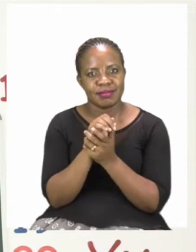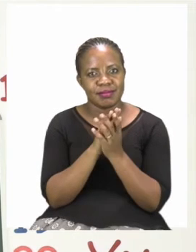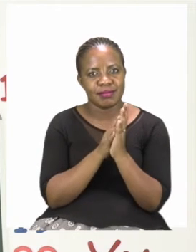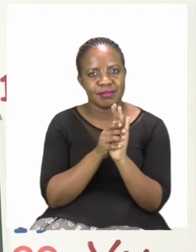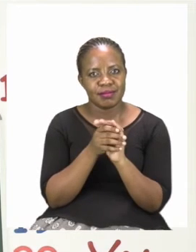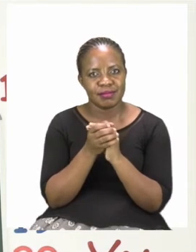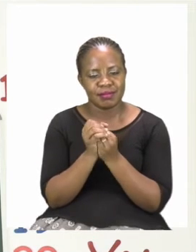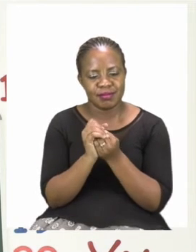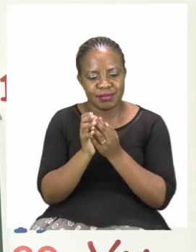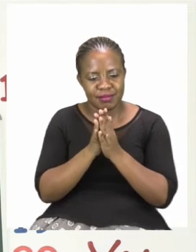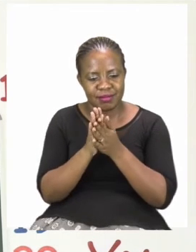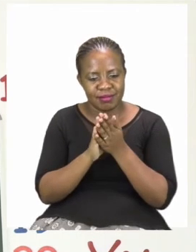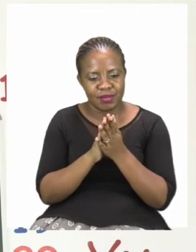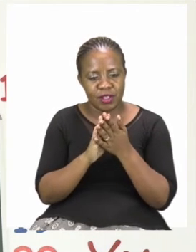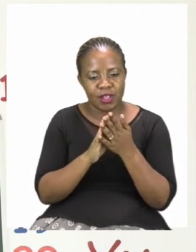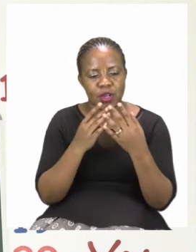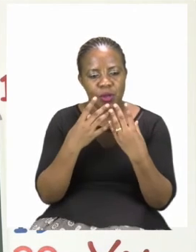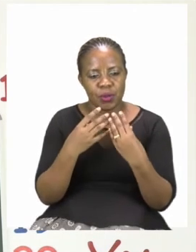round.